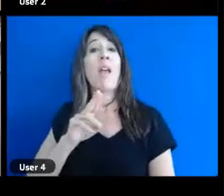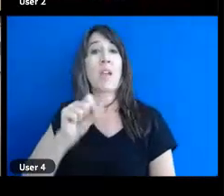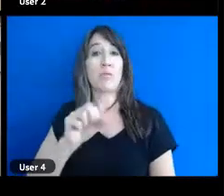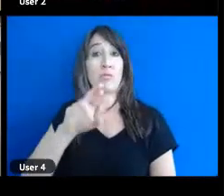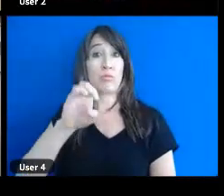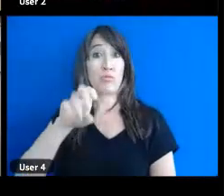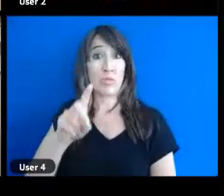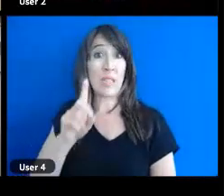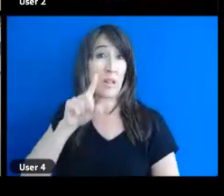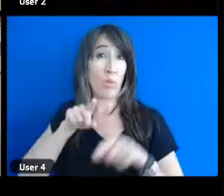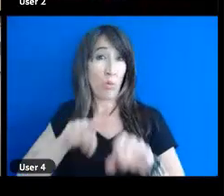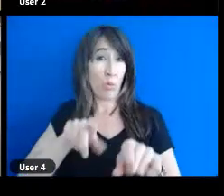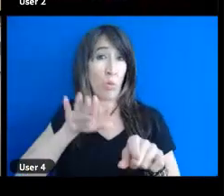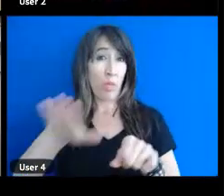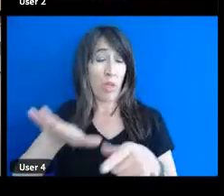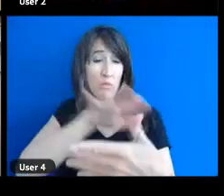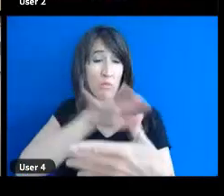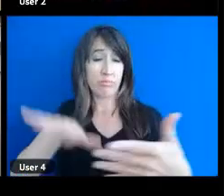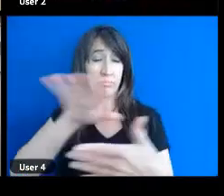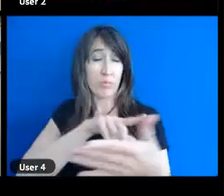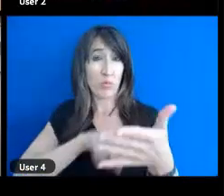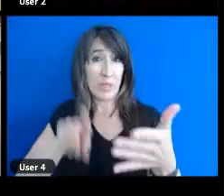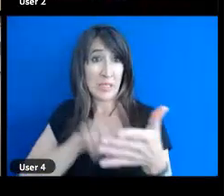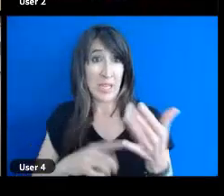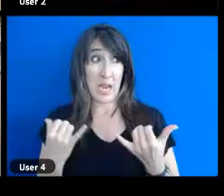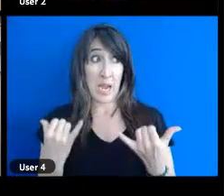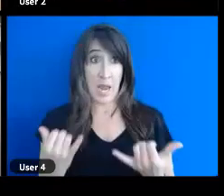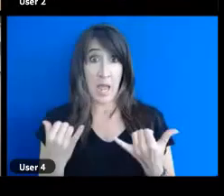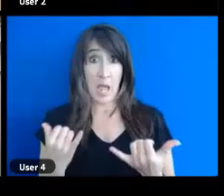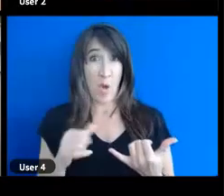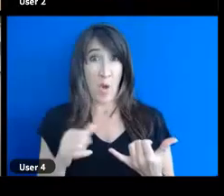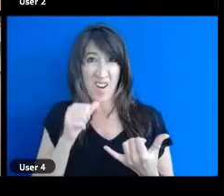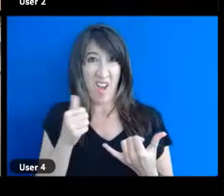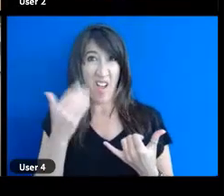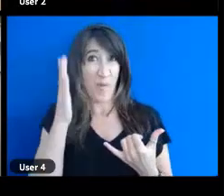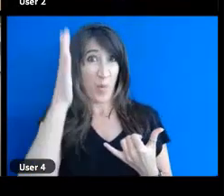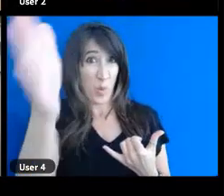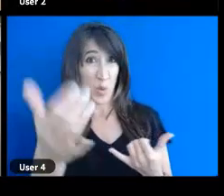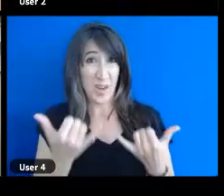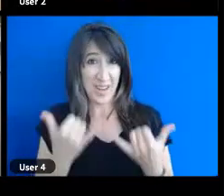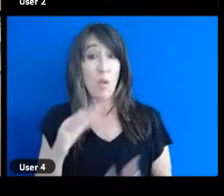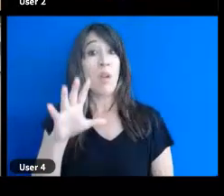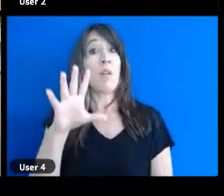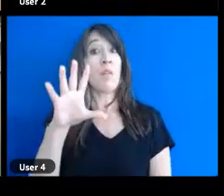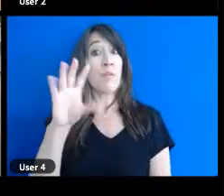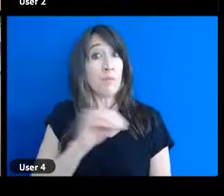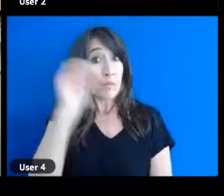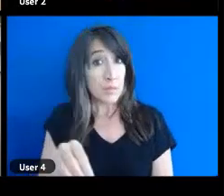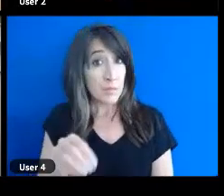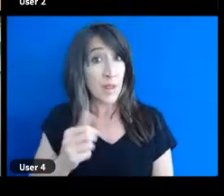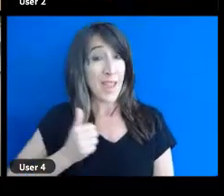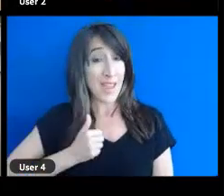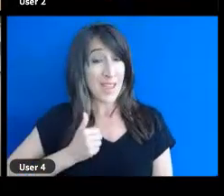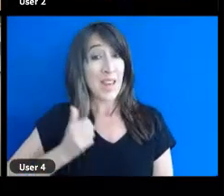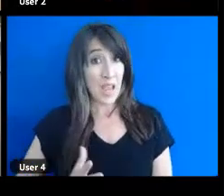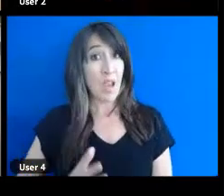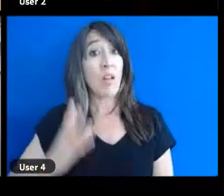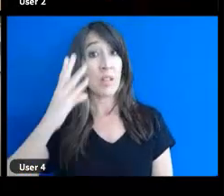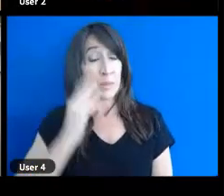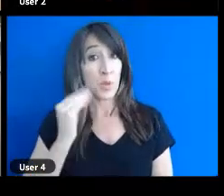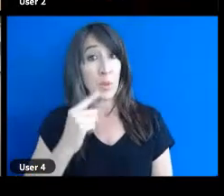their study, were able to ascertain that now, as of right now, not in the future, 50% of Canadians are